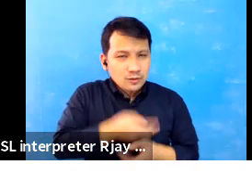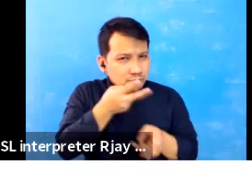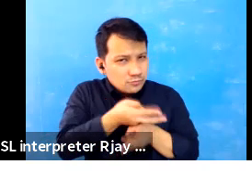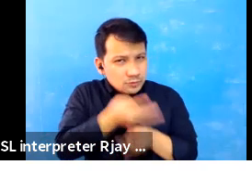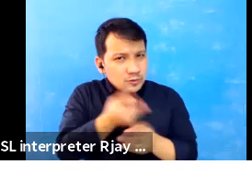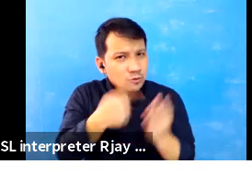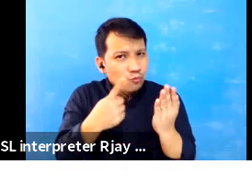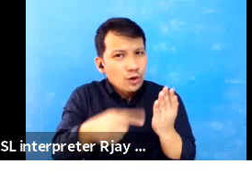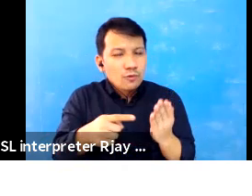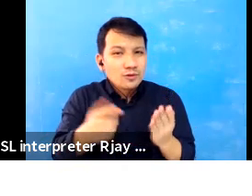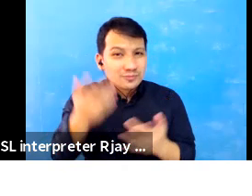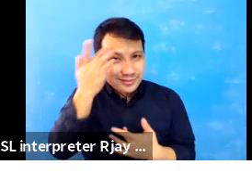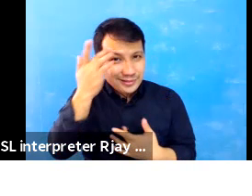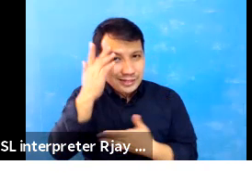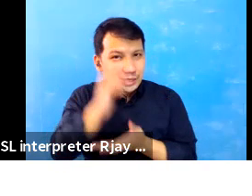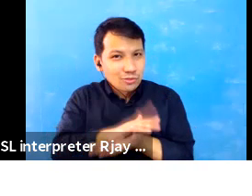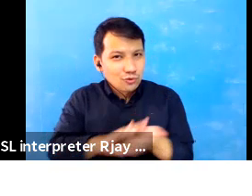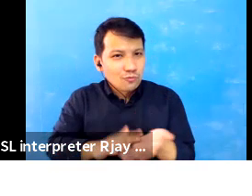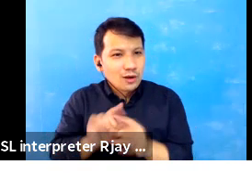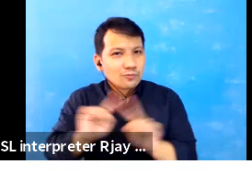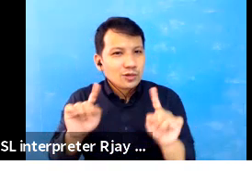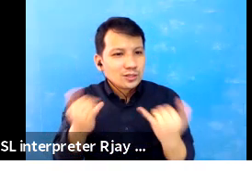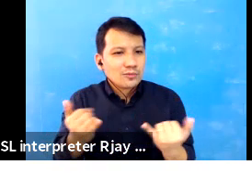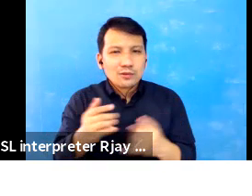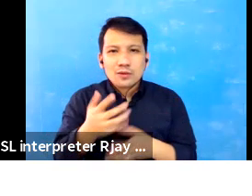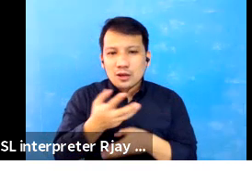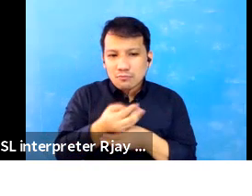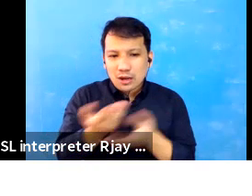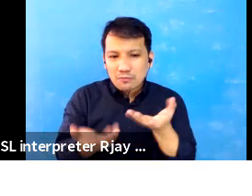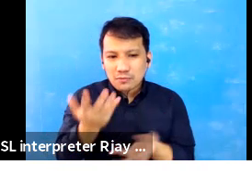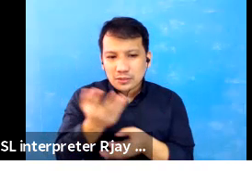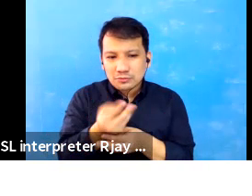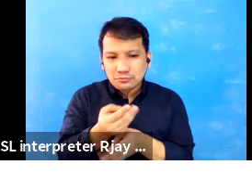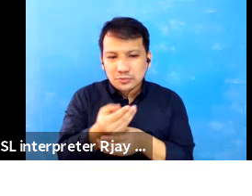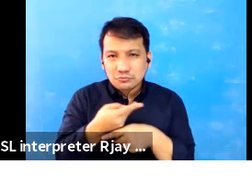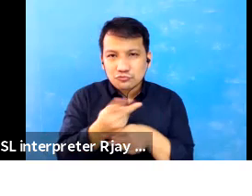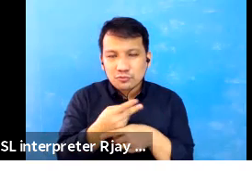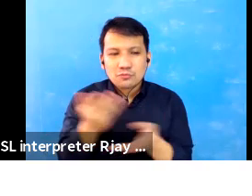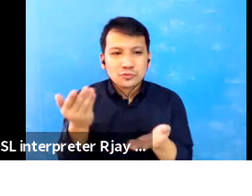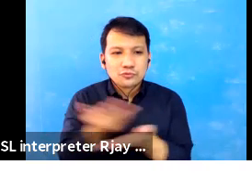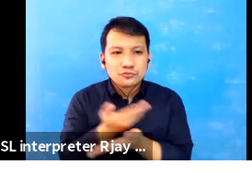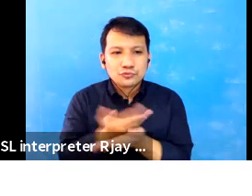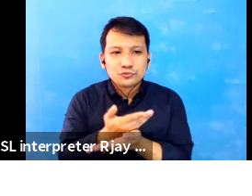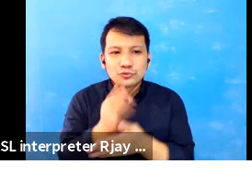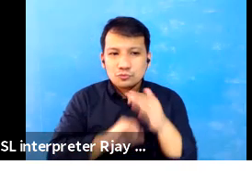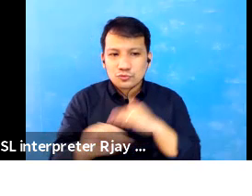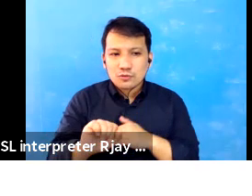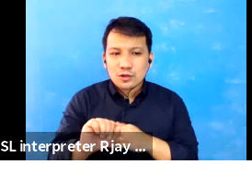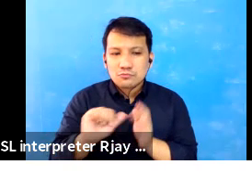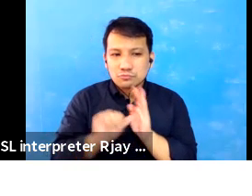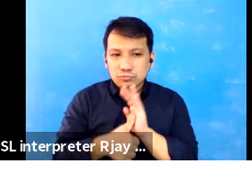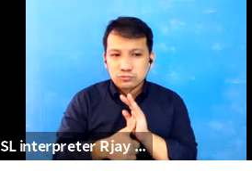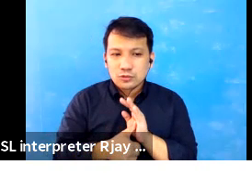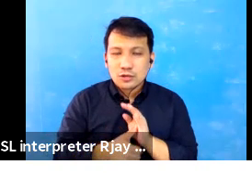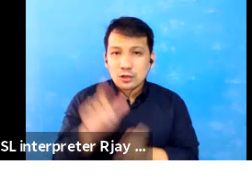anemia because it has something to do also with milk production. For our newborn, I've already indicated low